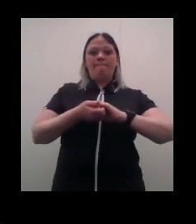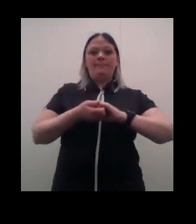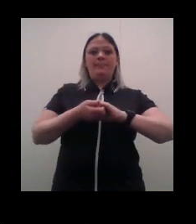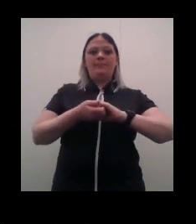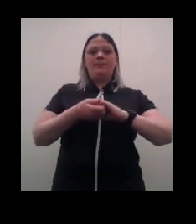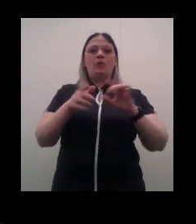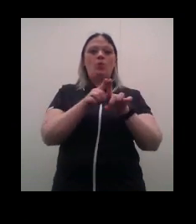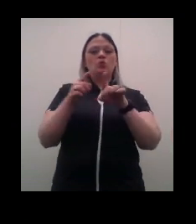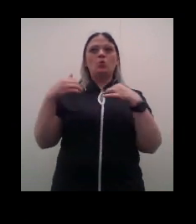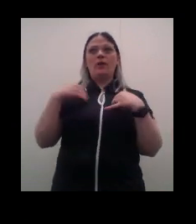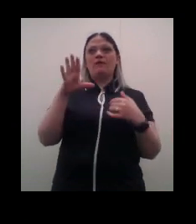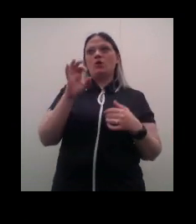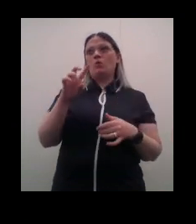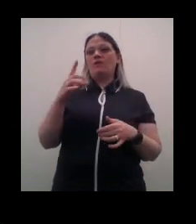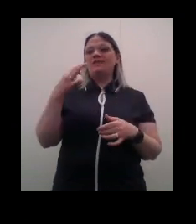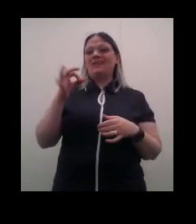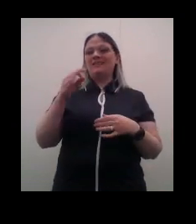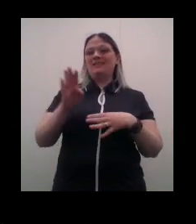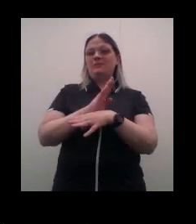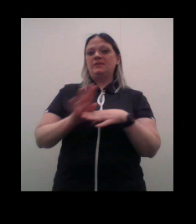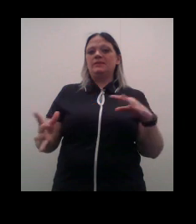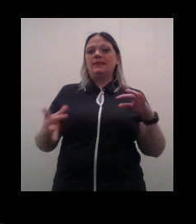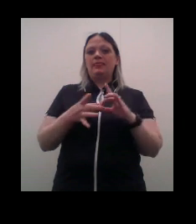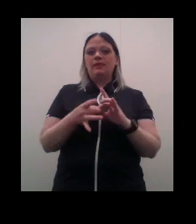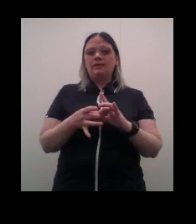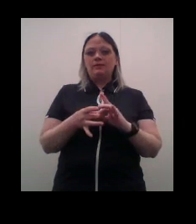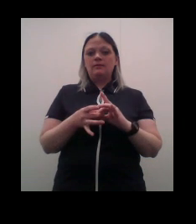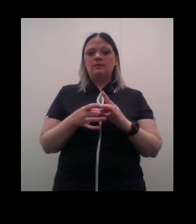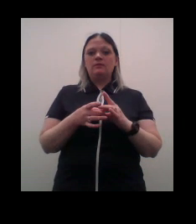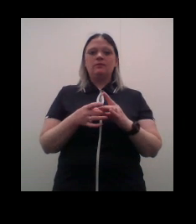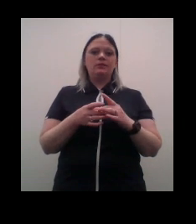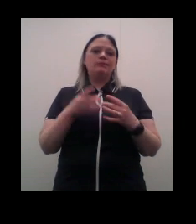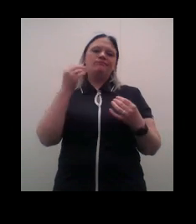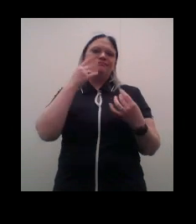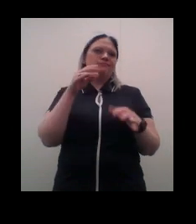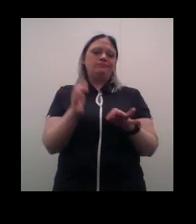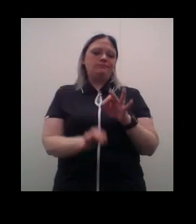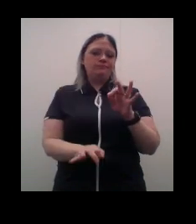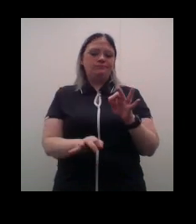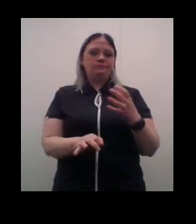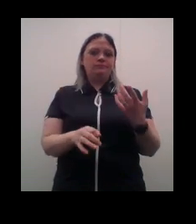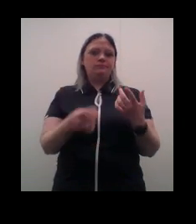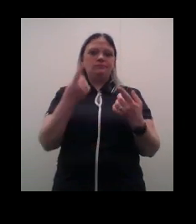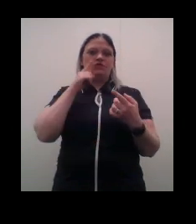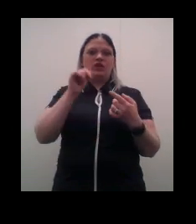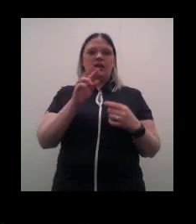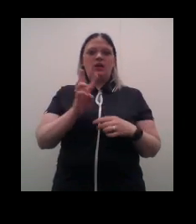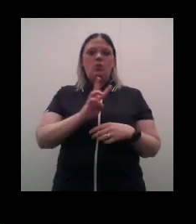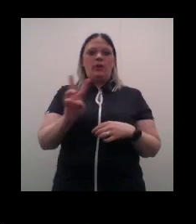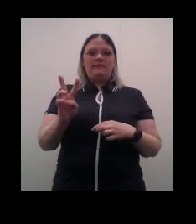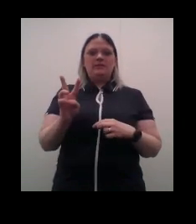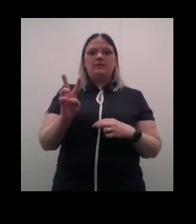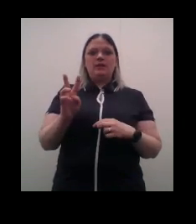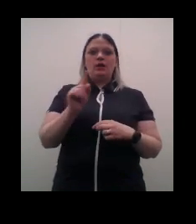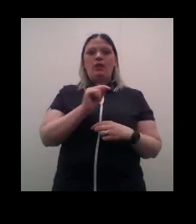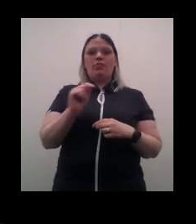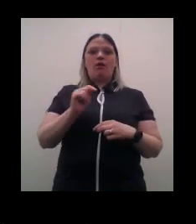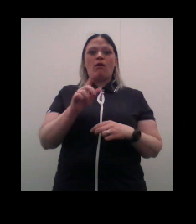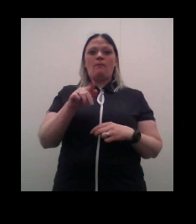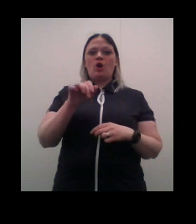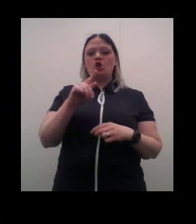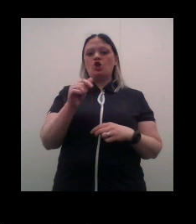a COVID-19 business link, which is pretty simple. When you go to the partnership's website,